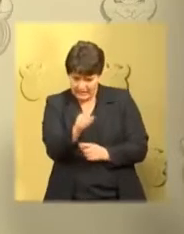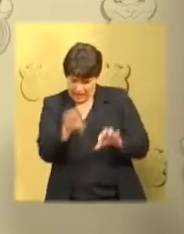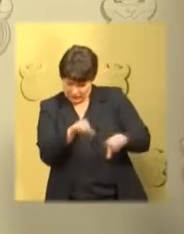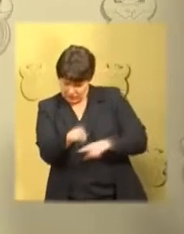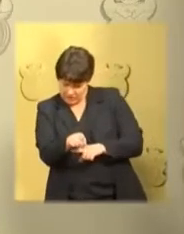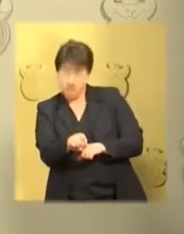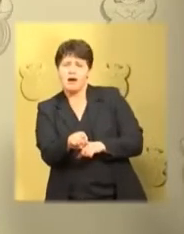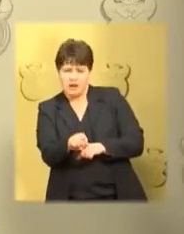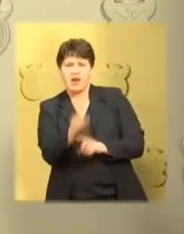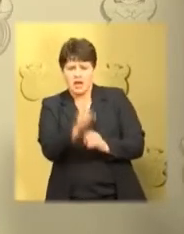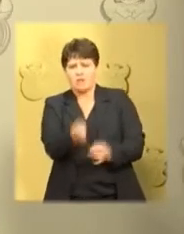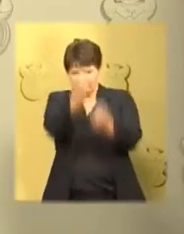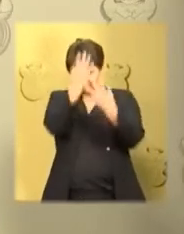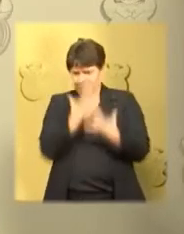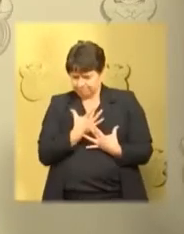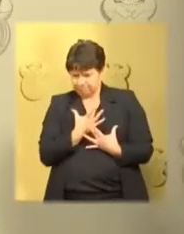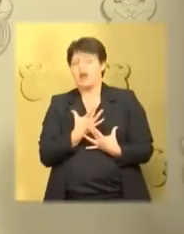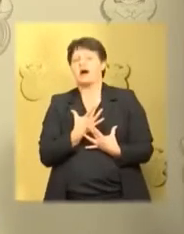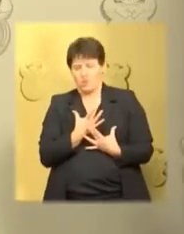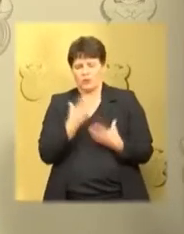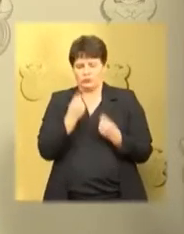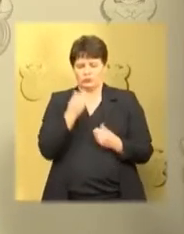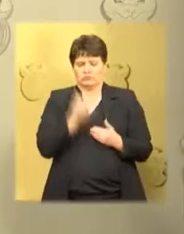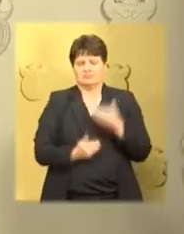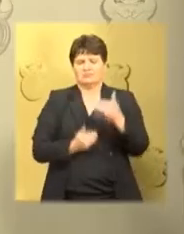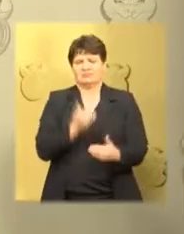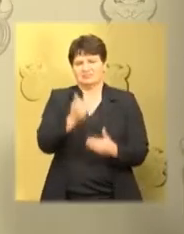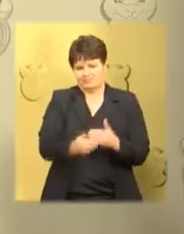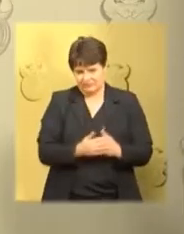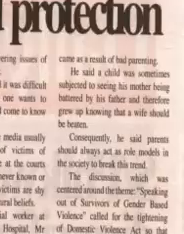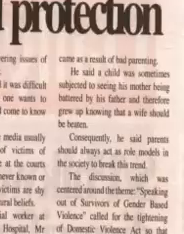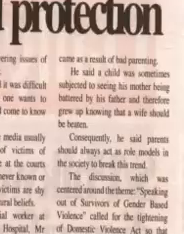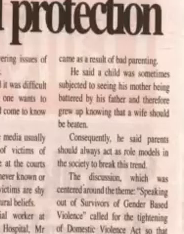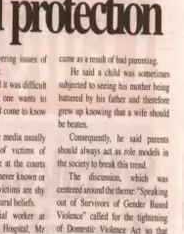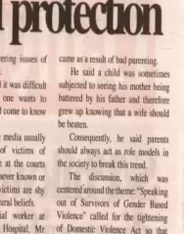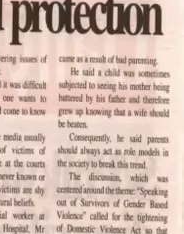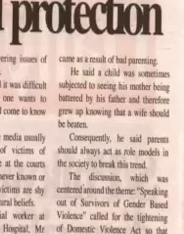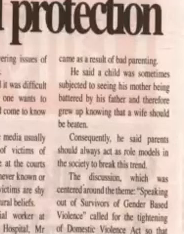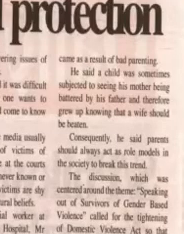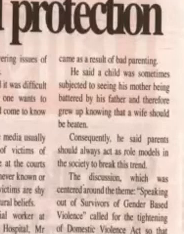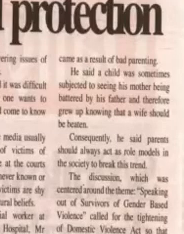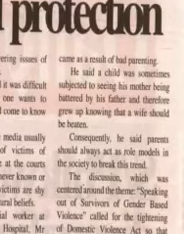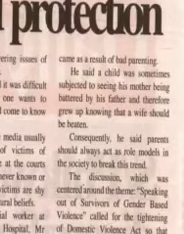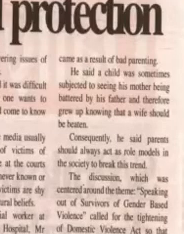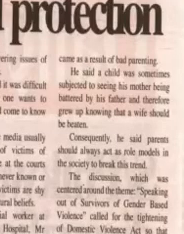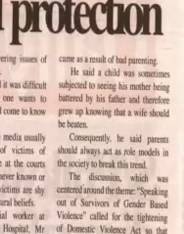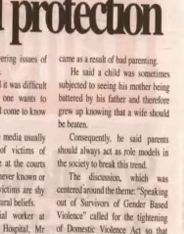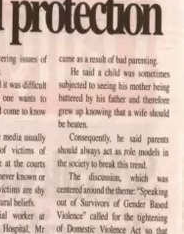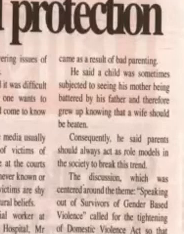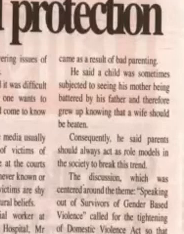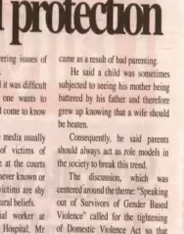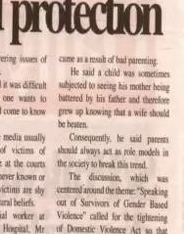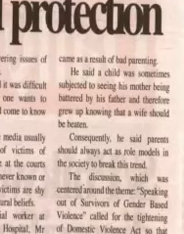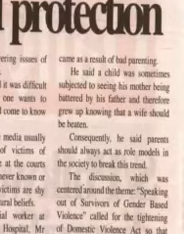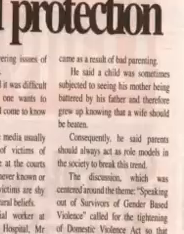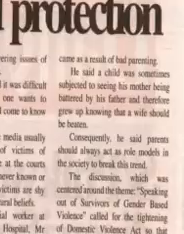While the country and indeed the world battles the COVID-19 pandemic, South Africa is grappling with the harsh realities of gender-based